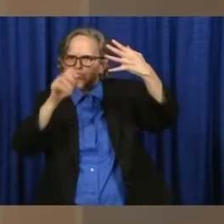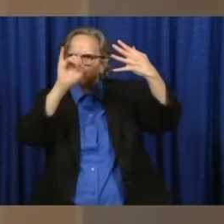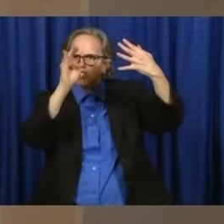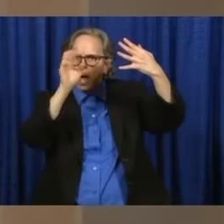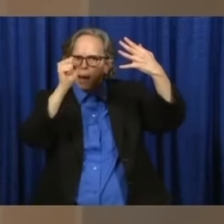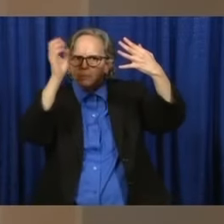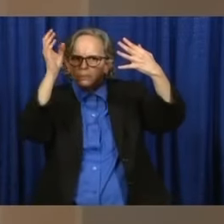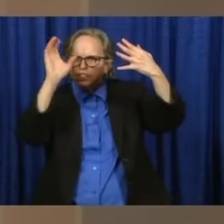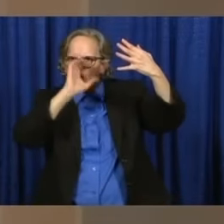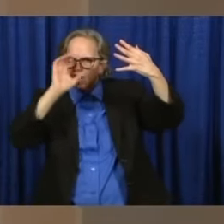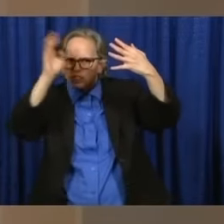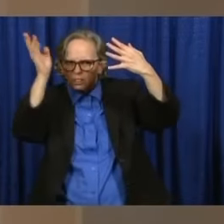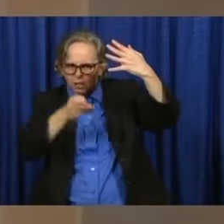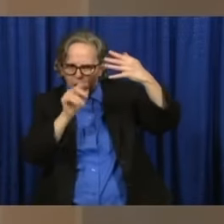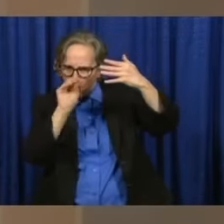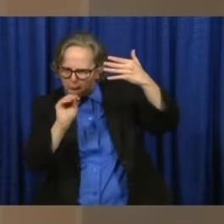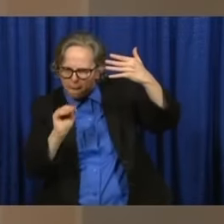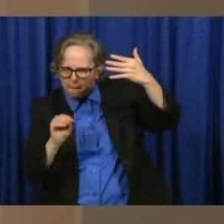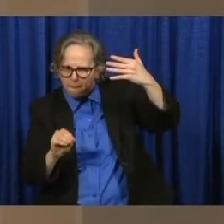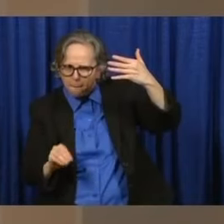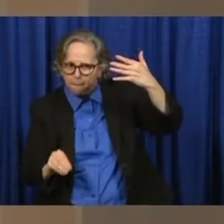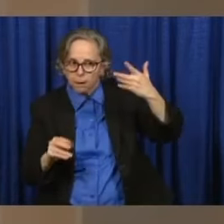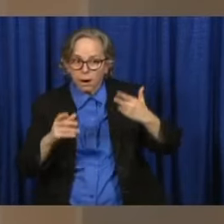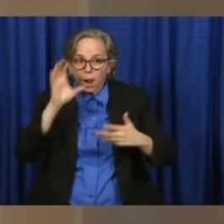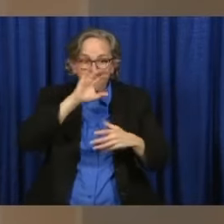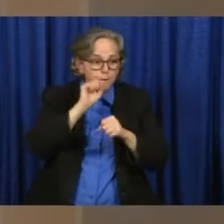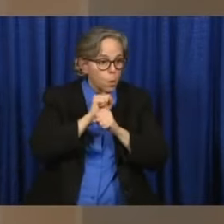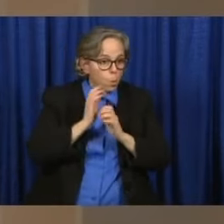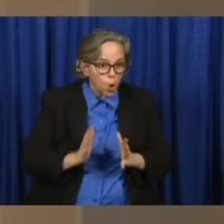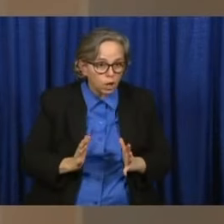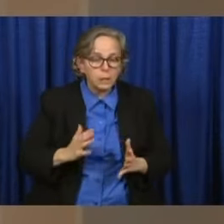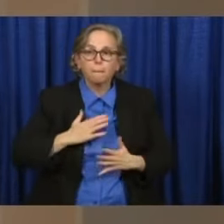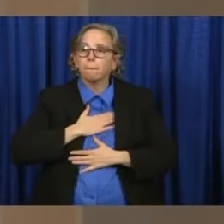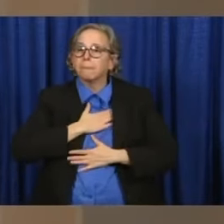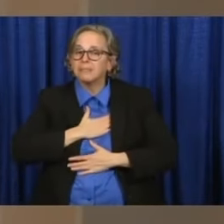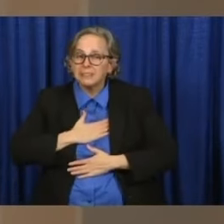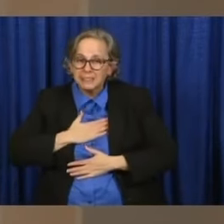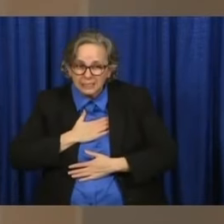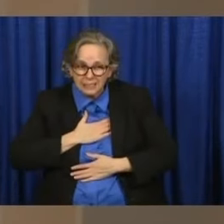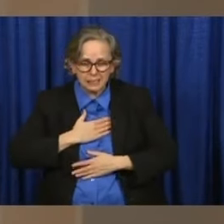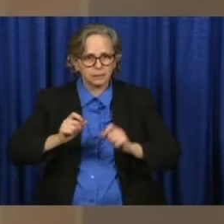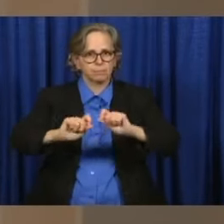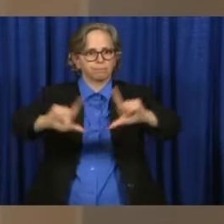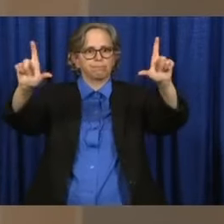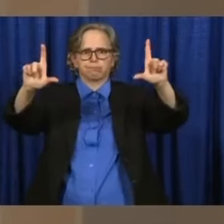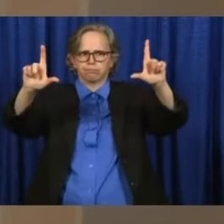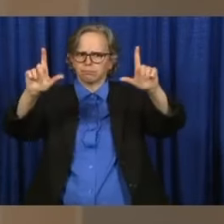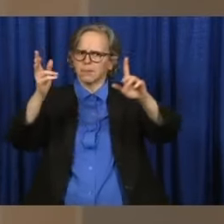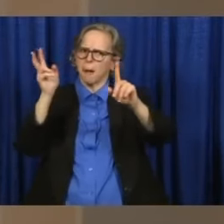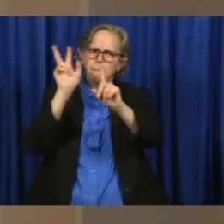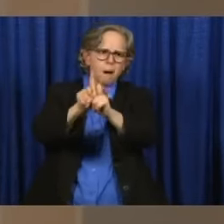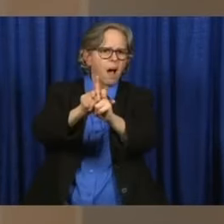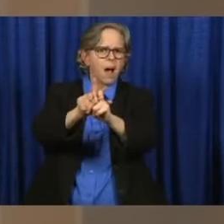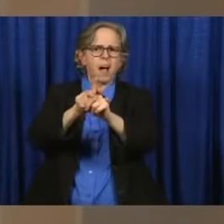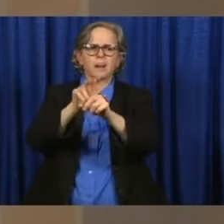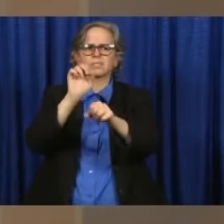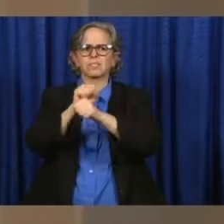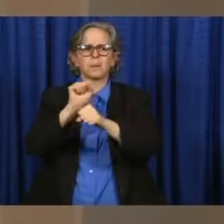work, we encourage you to go online and get one of these jobs, even if it's just part-time.